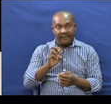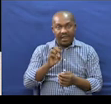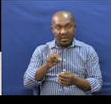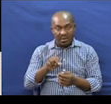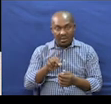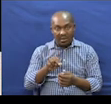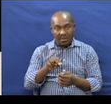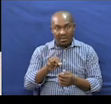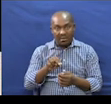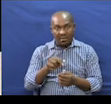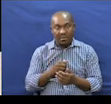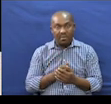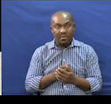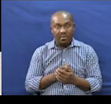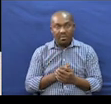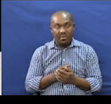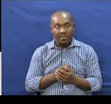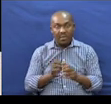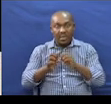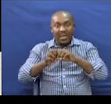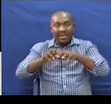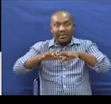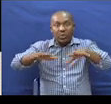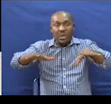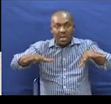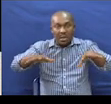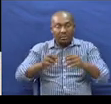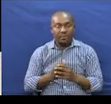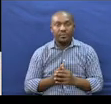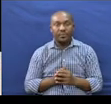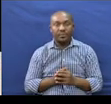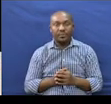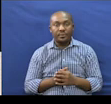human population is an evil distributed.